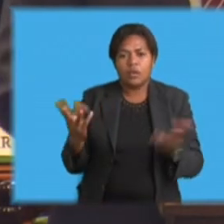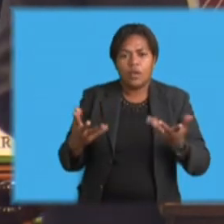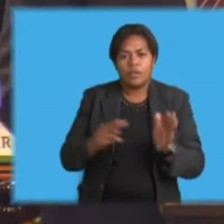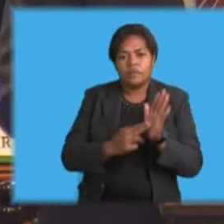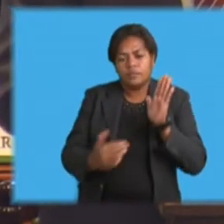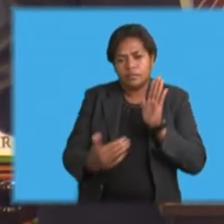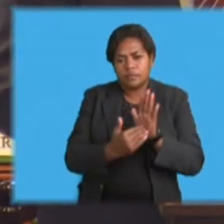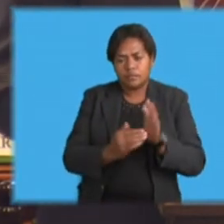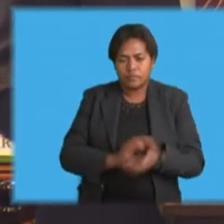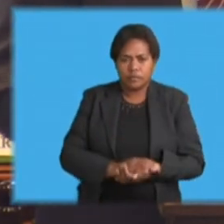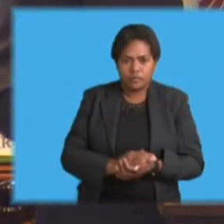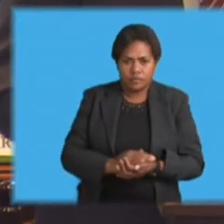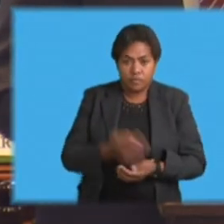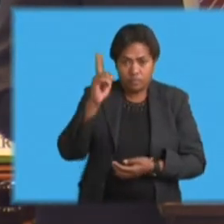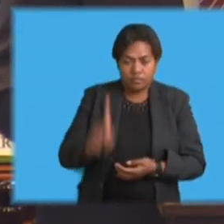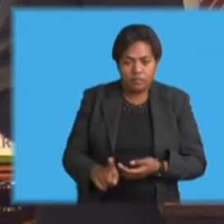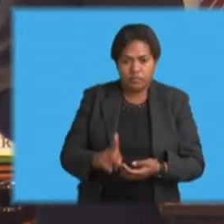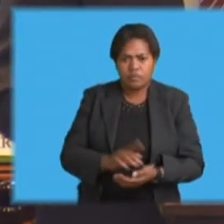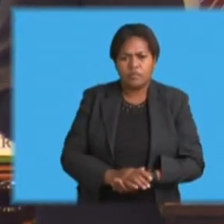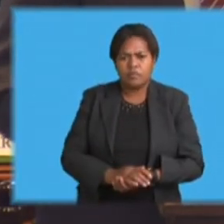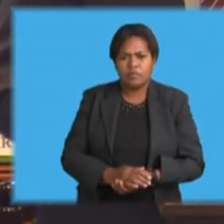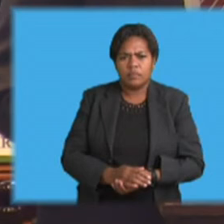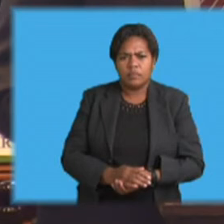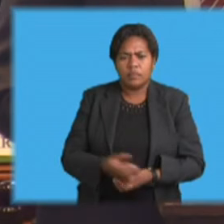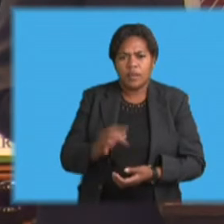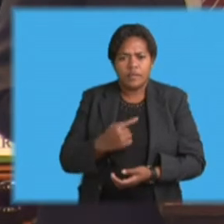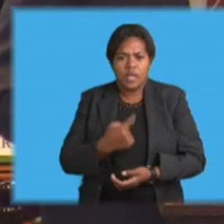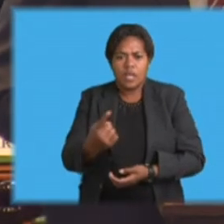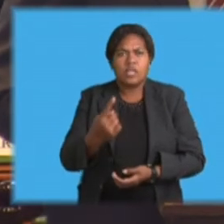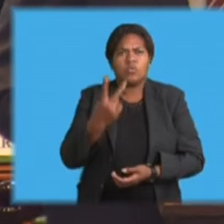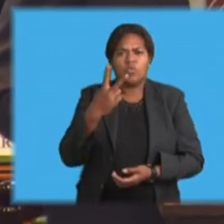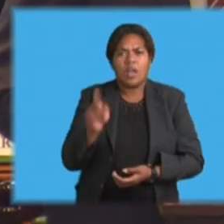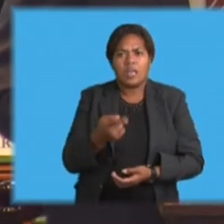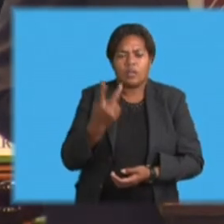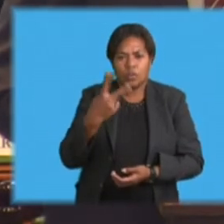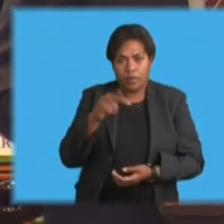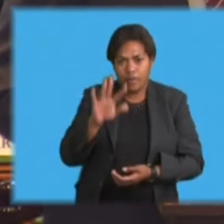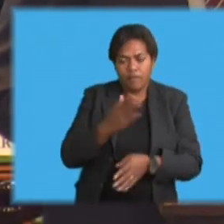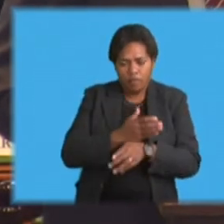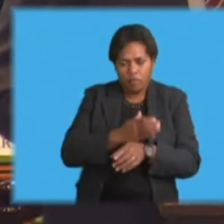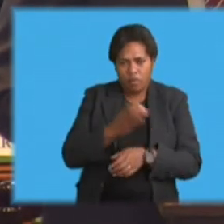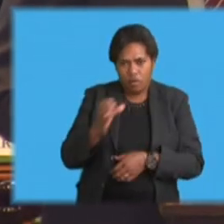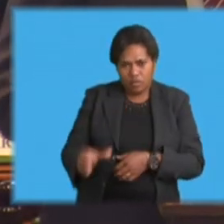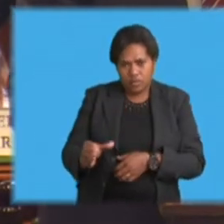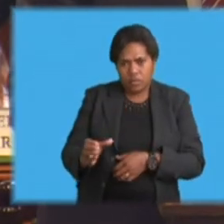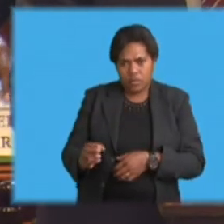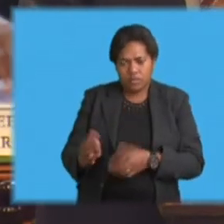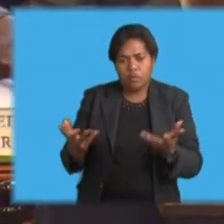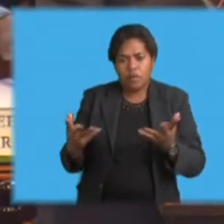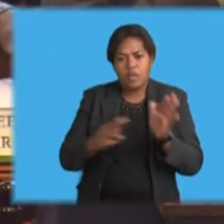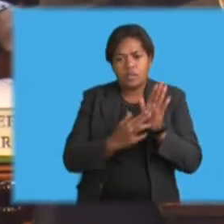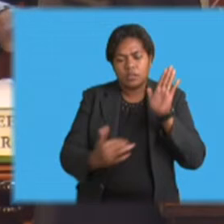Currently, as of today, we have already this year sent 225 workers to New Zealand, and that is the